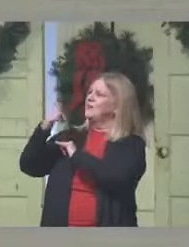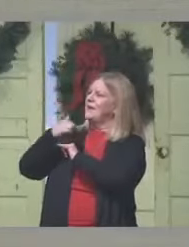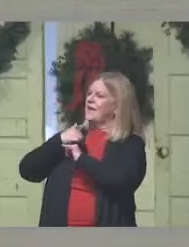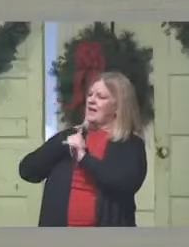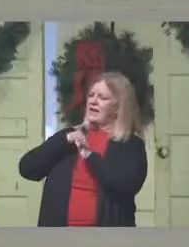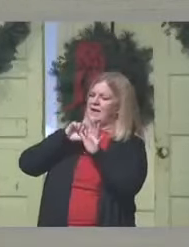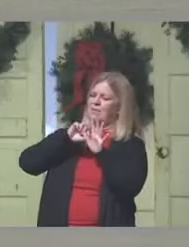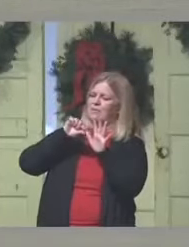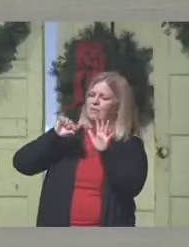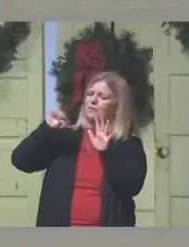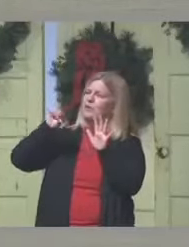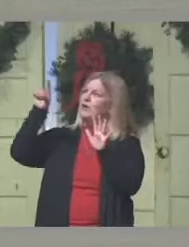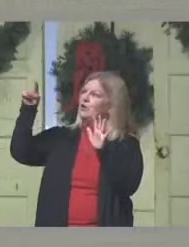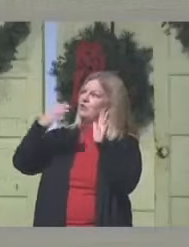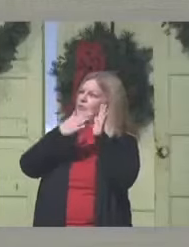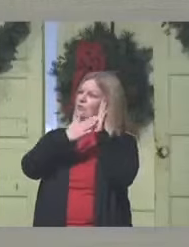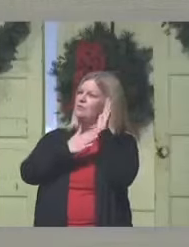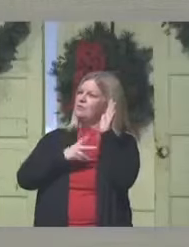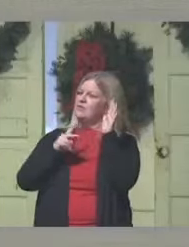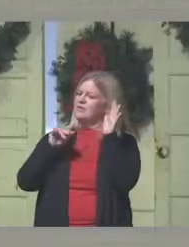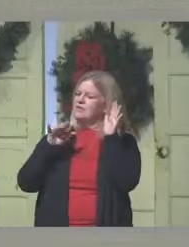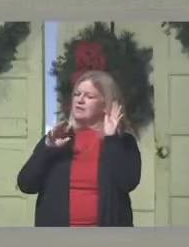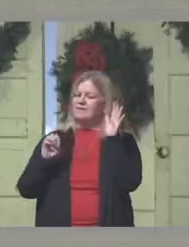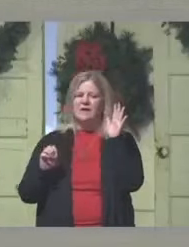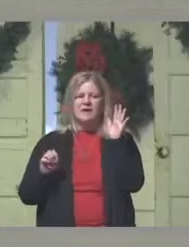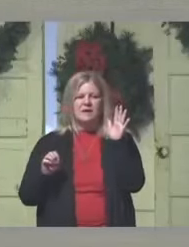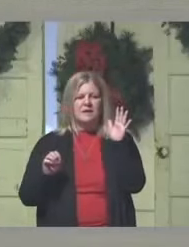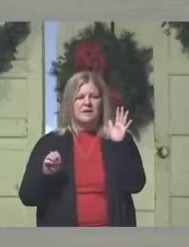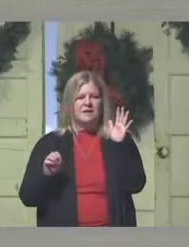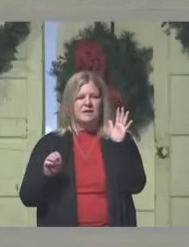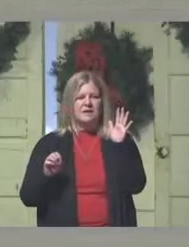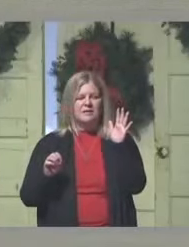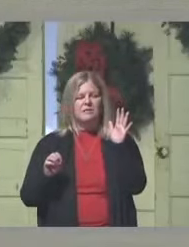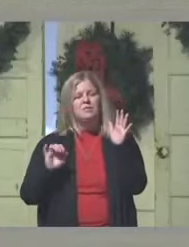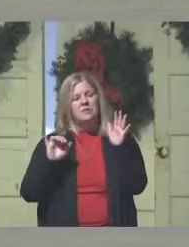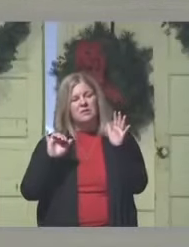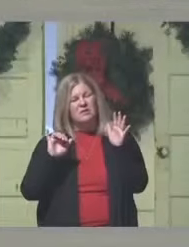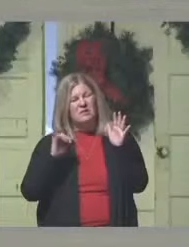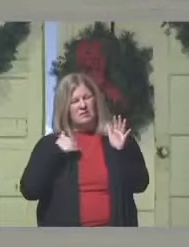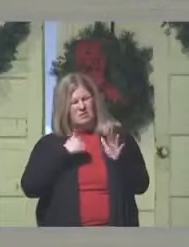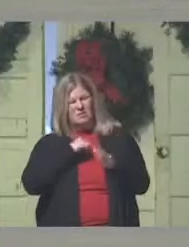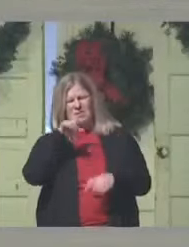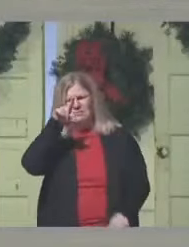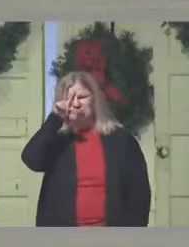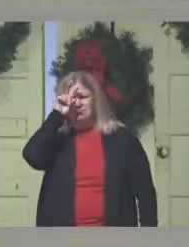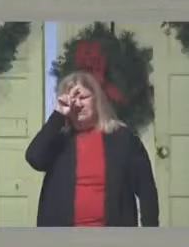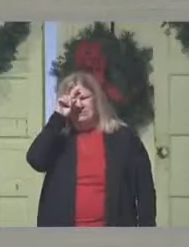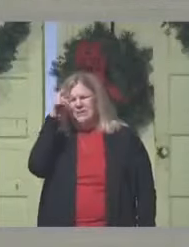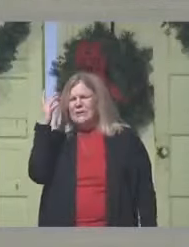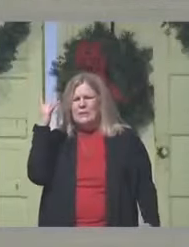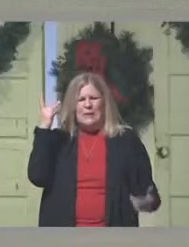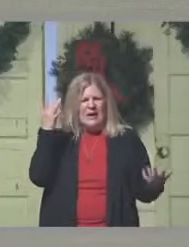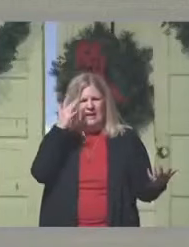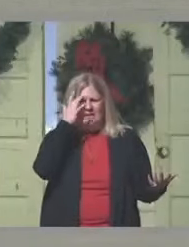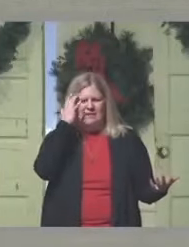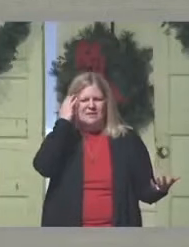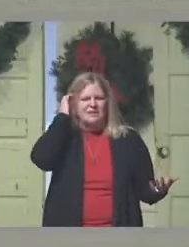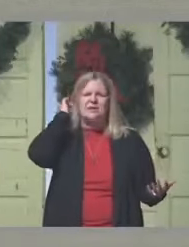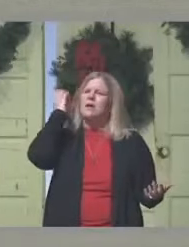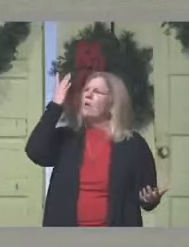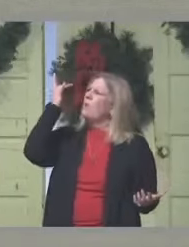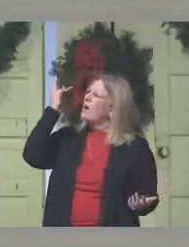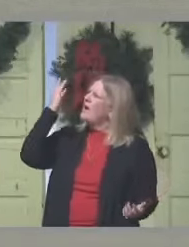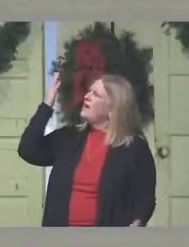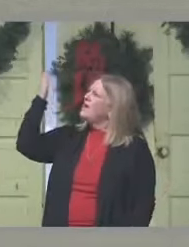branch and you the vine. This raises a question, doesn't it? Why? Why would our